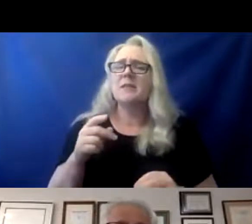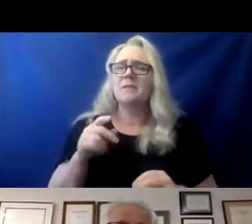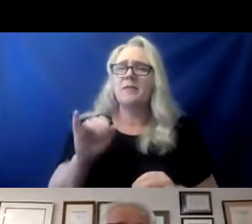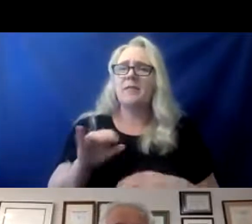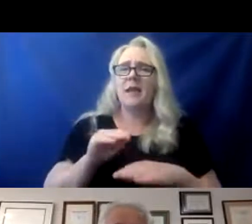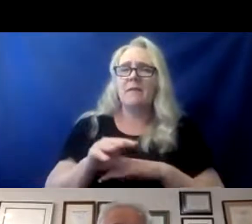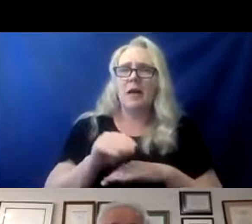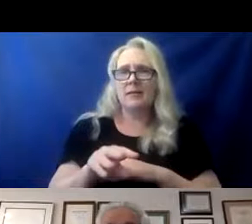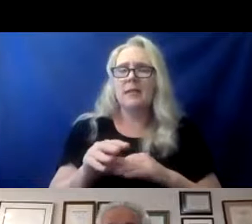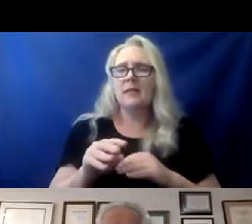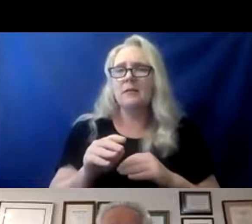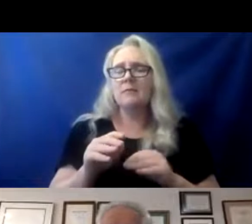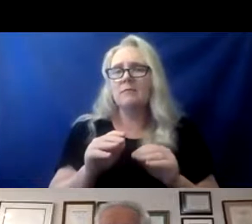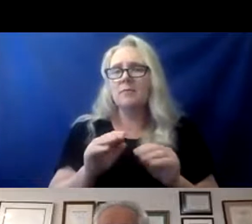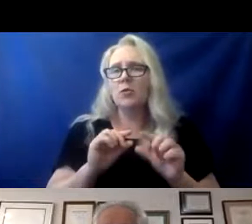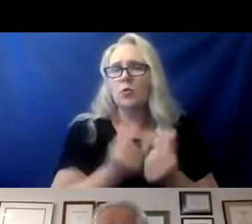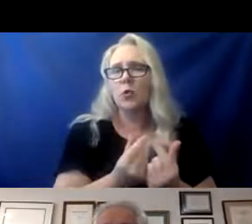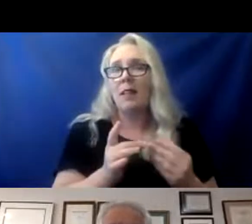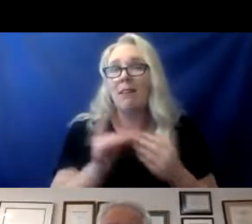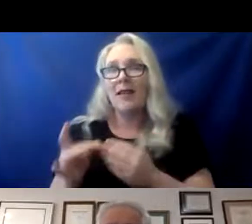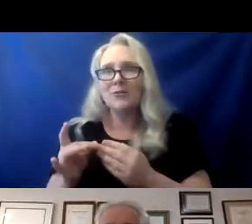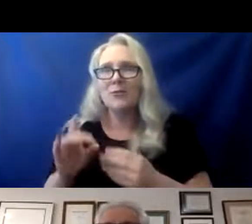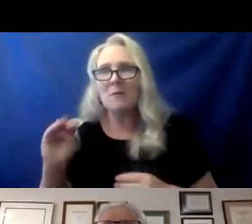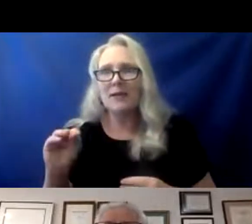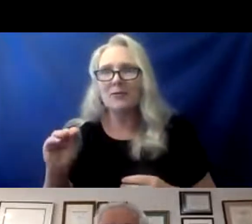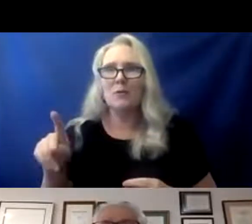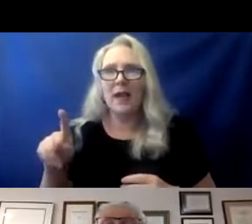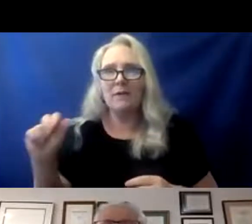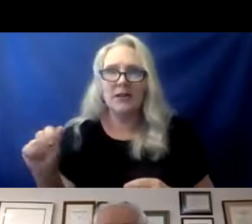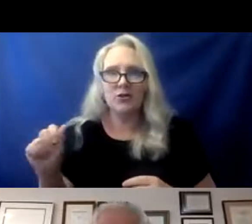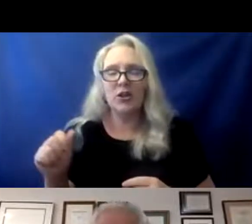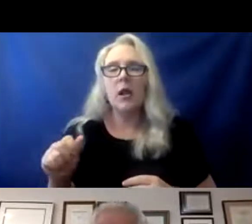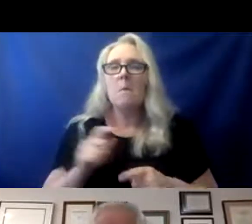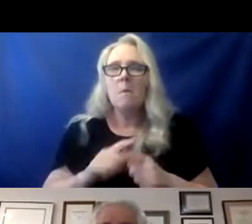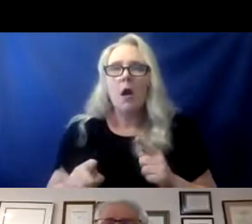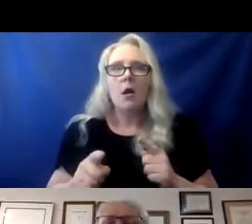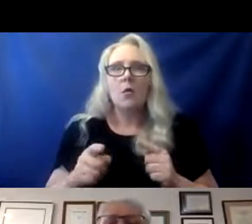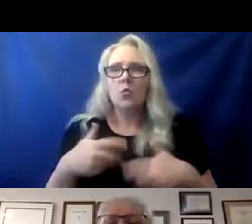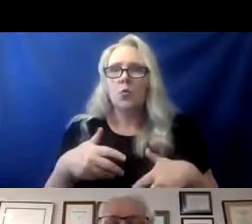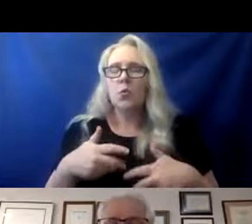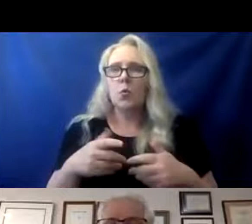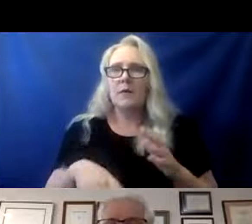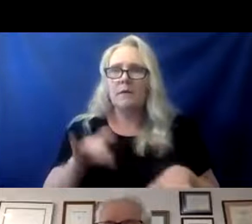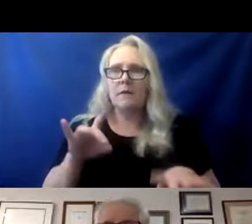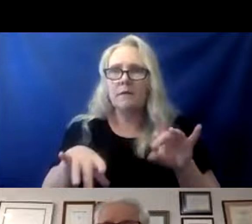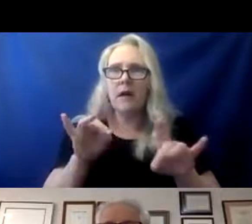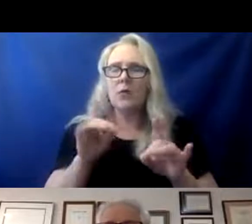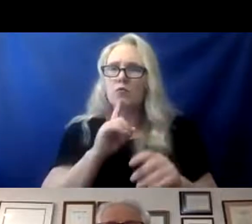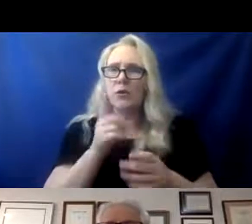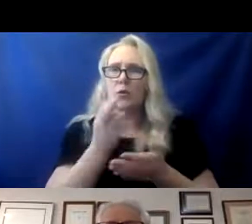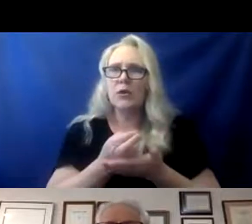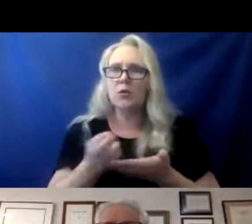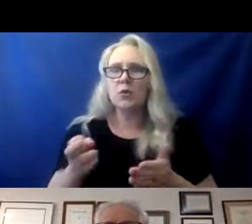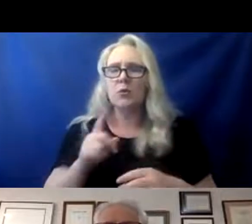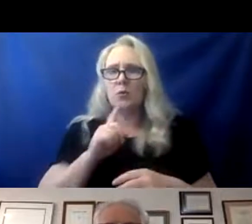Master Plan on Aging, but also about this tremendous infusion of resources, real investments. And